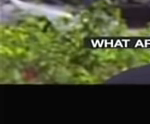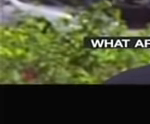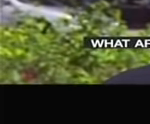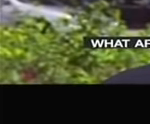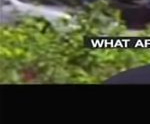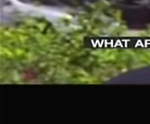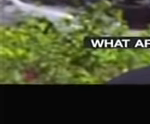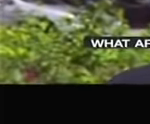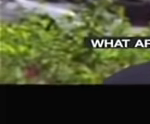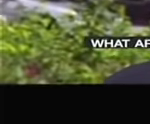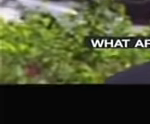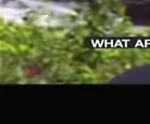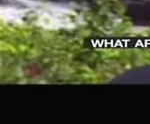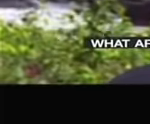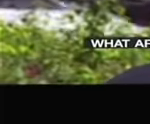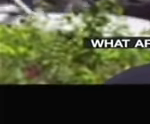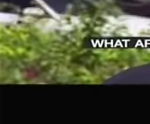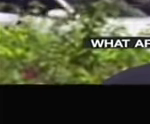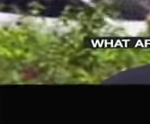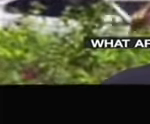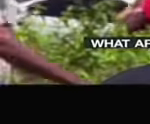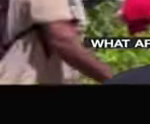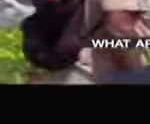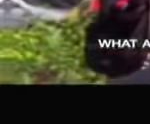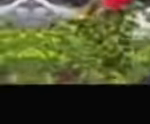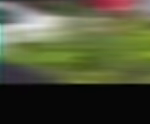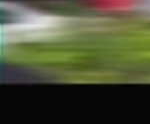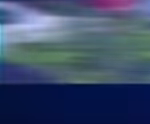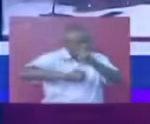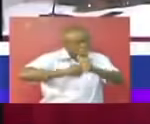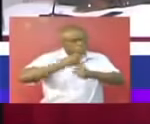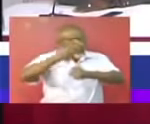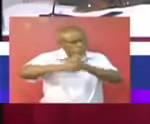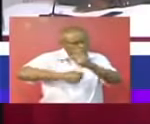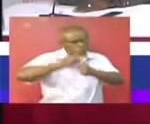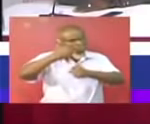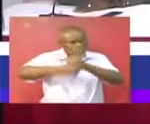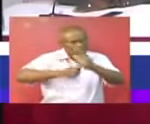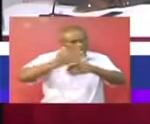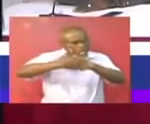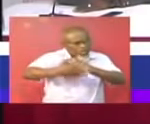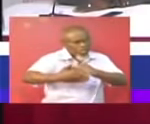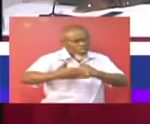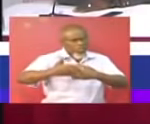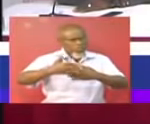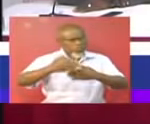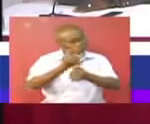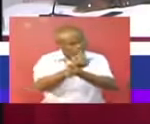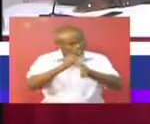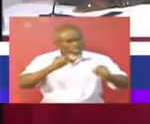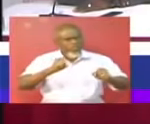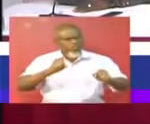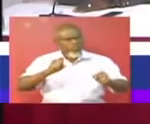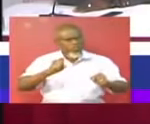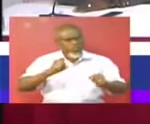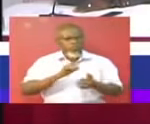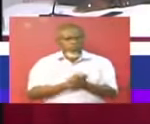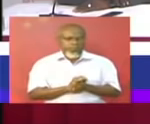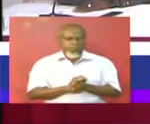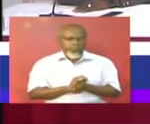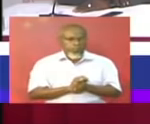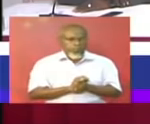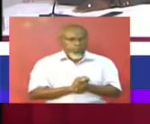them in the future, like a year, 2 years, 3 years after? Okay, I'll take that one. Now, globally, what we've seen